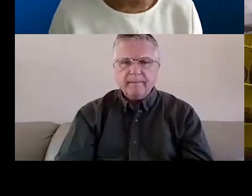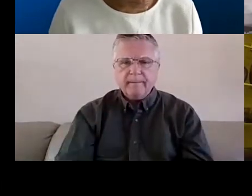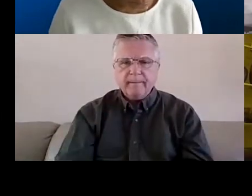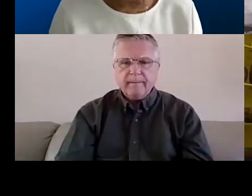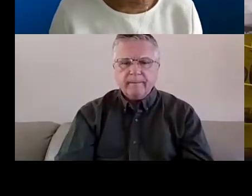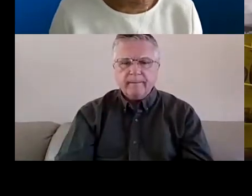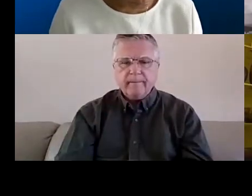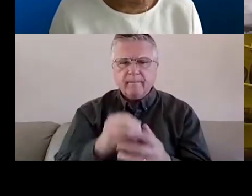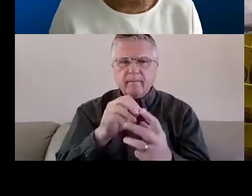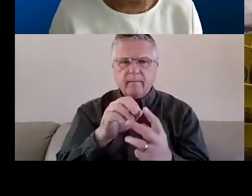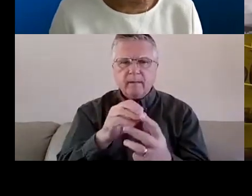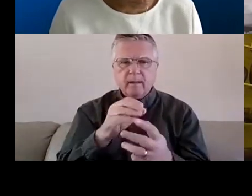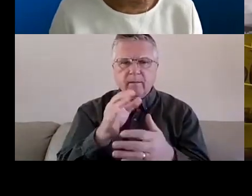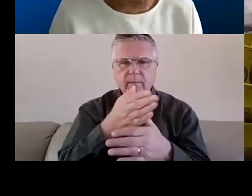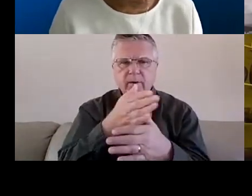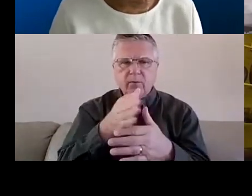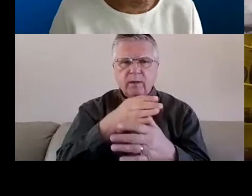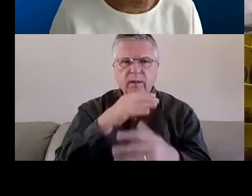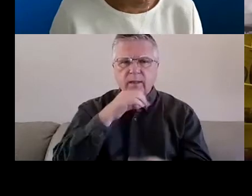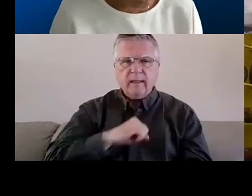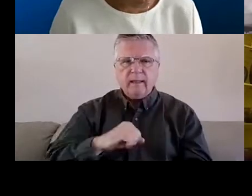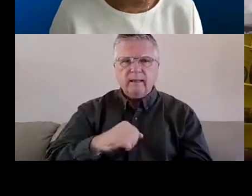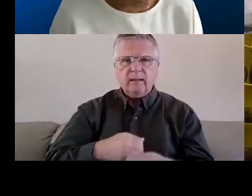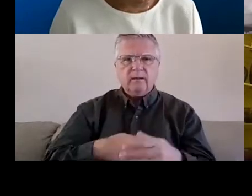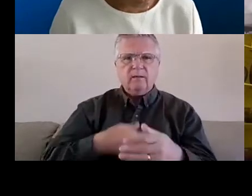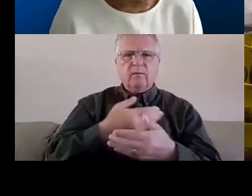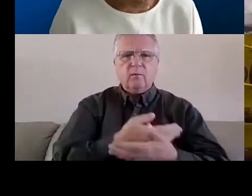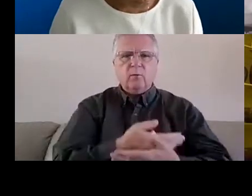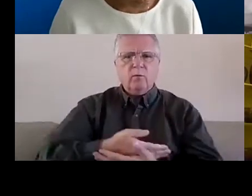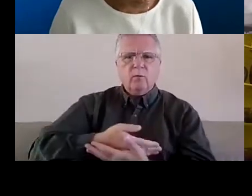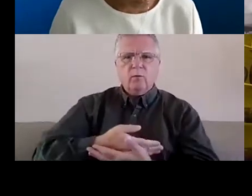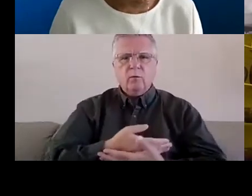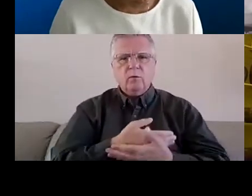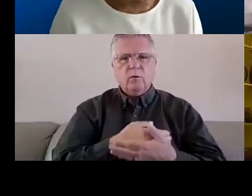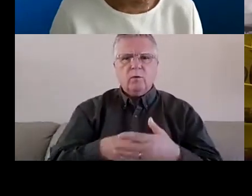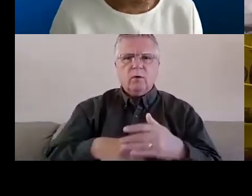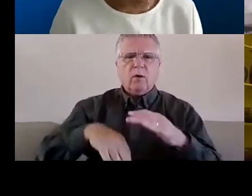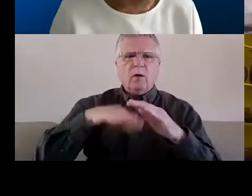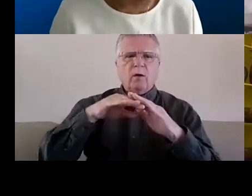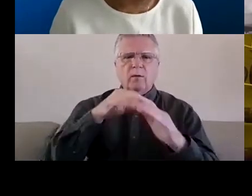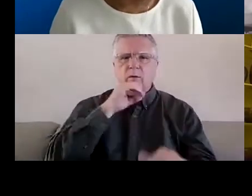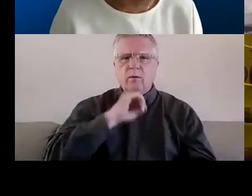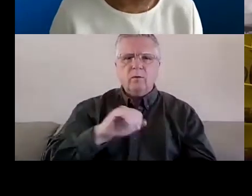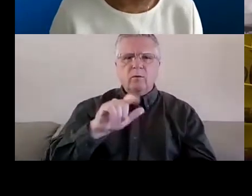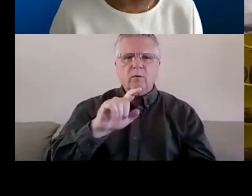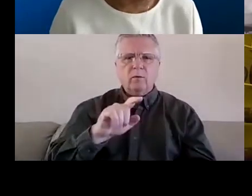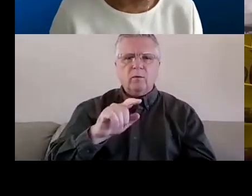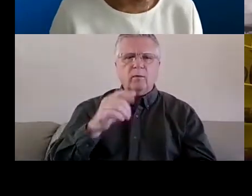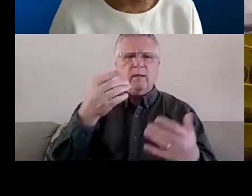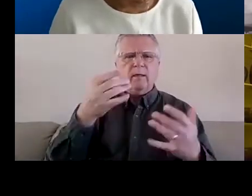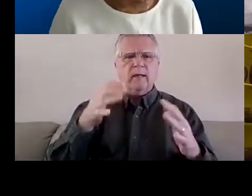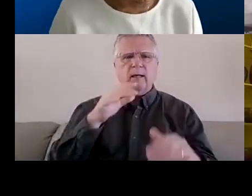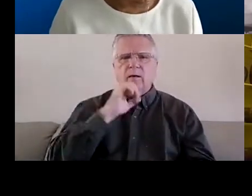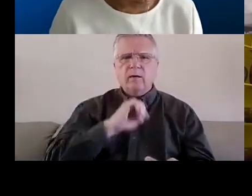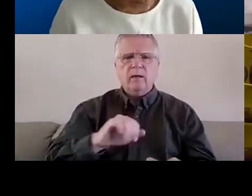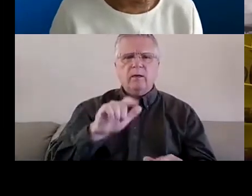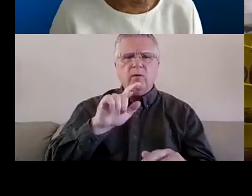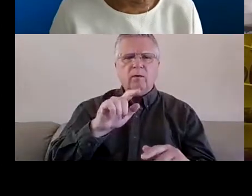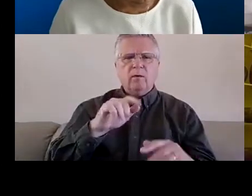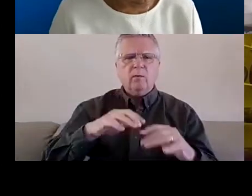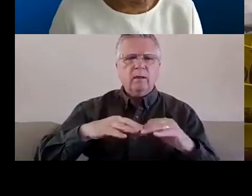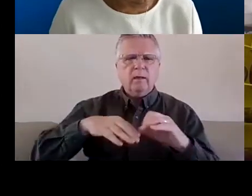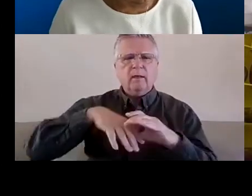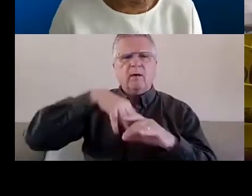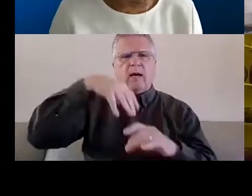between the ages of newborn and 21, because after they turn 21, they max out of the